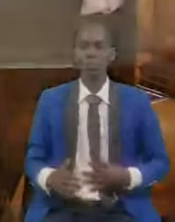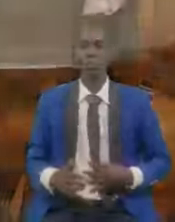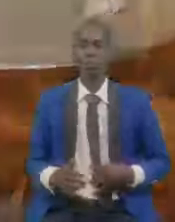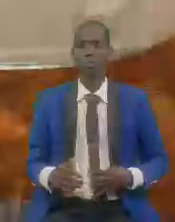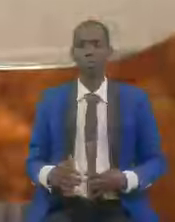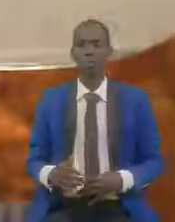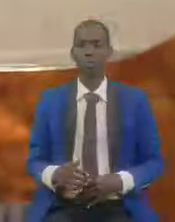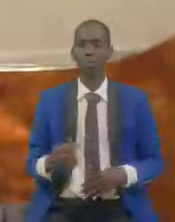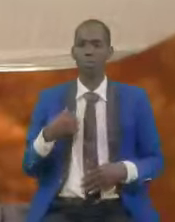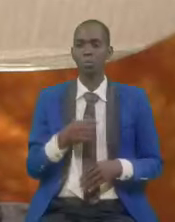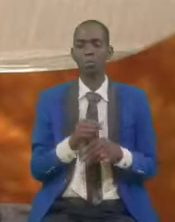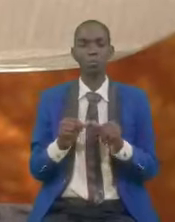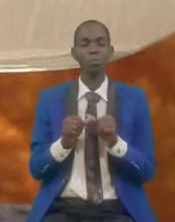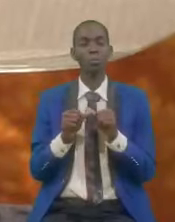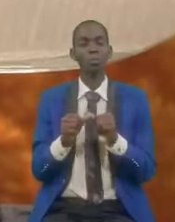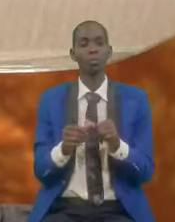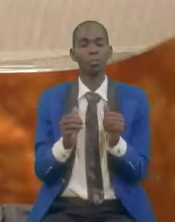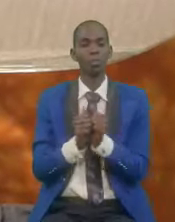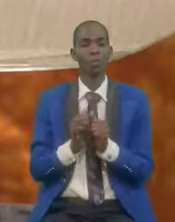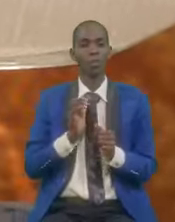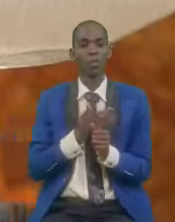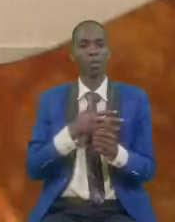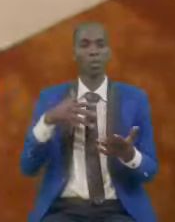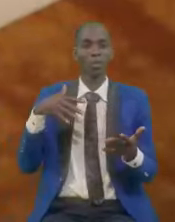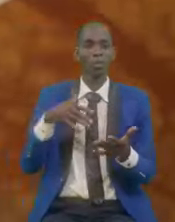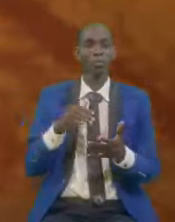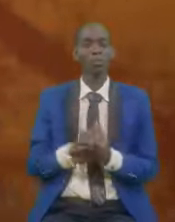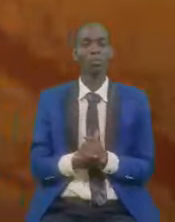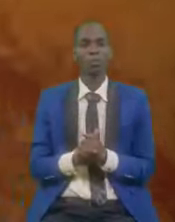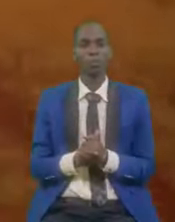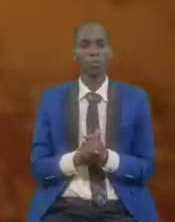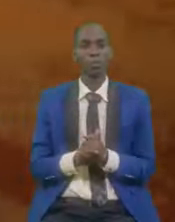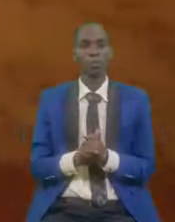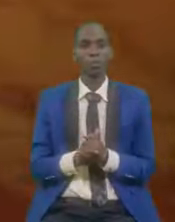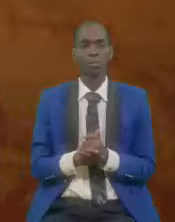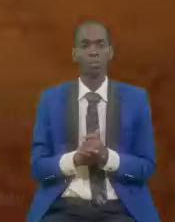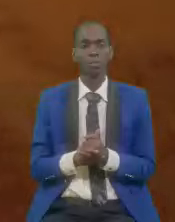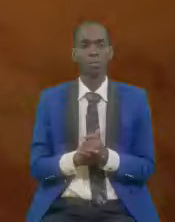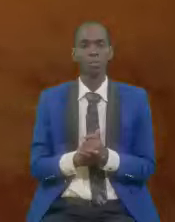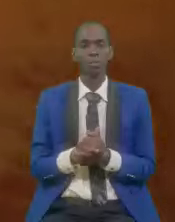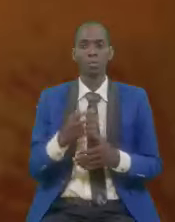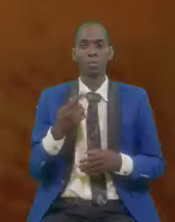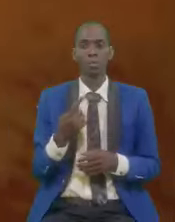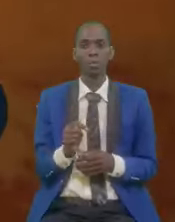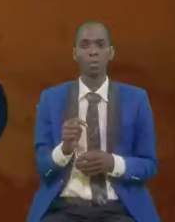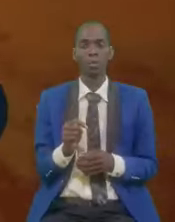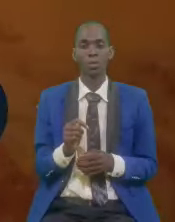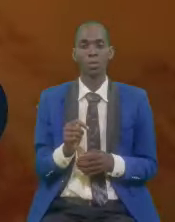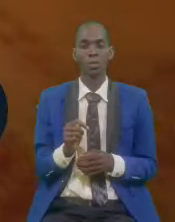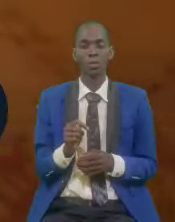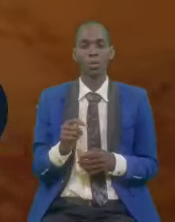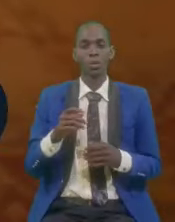We're going on and continuing with our study of the epistle of James,